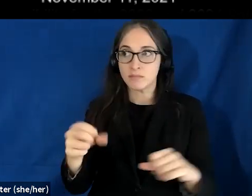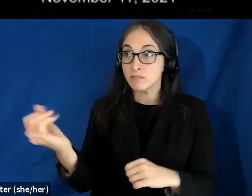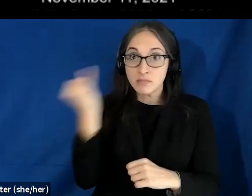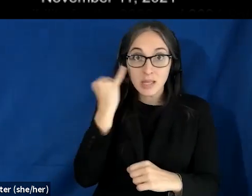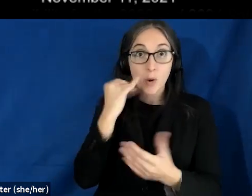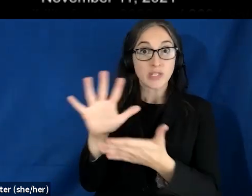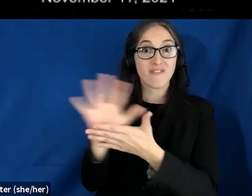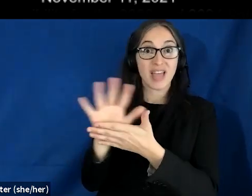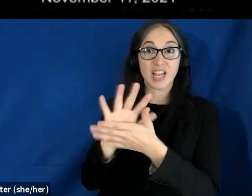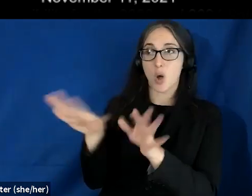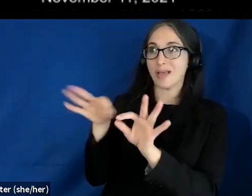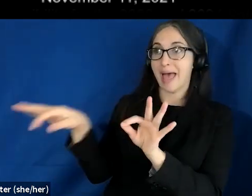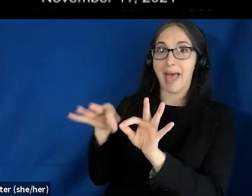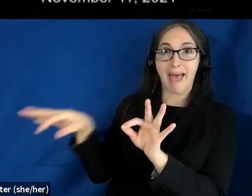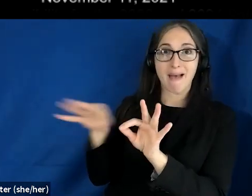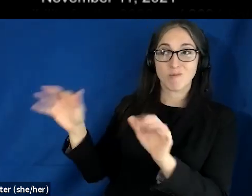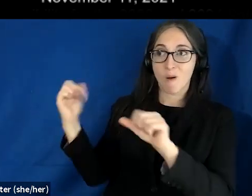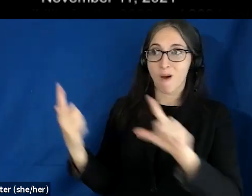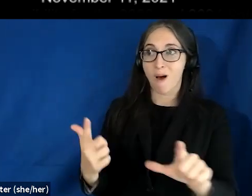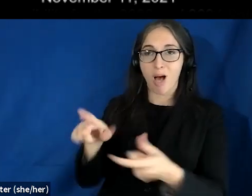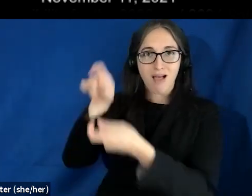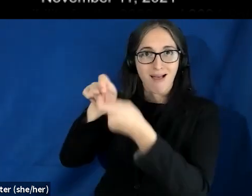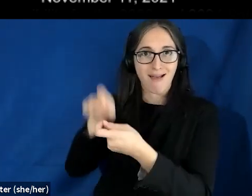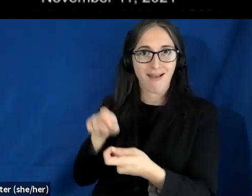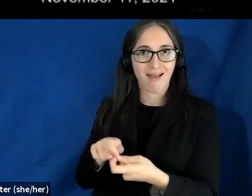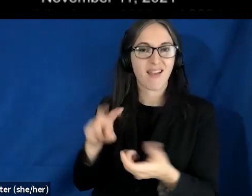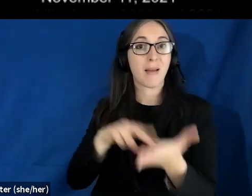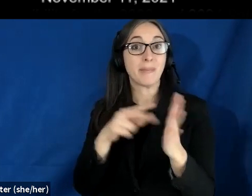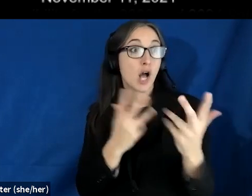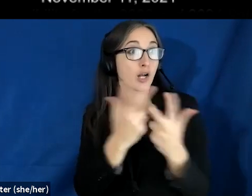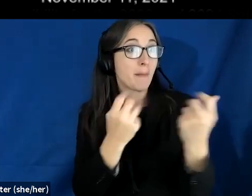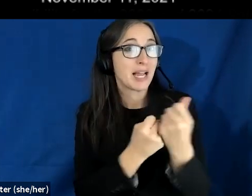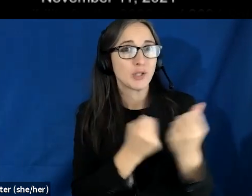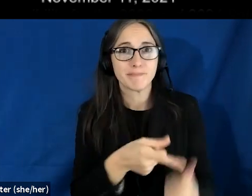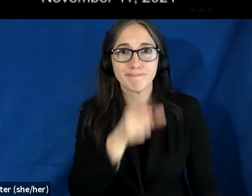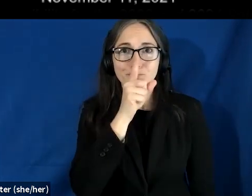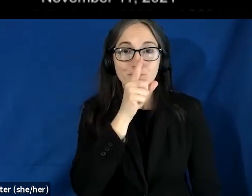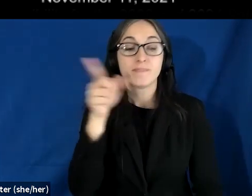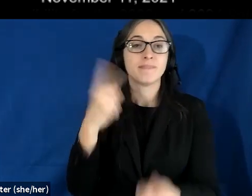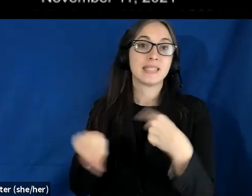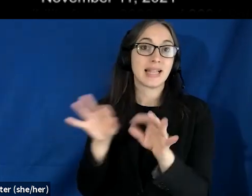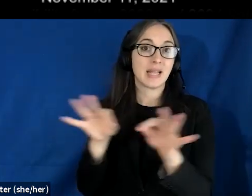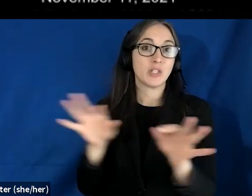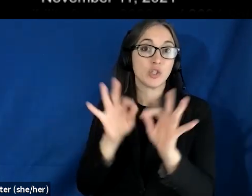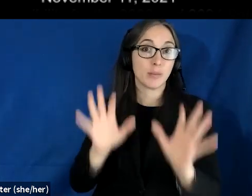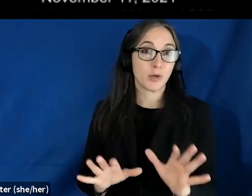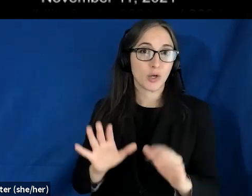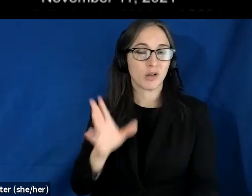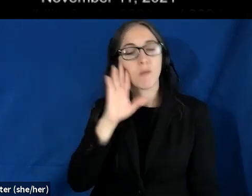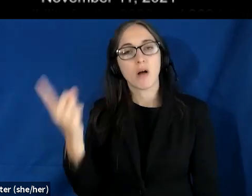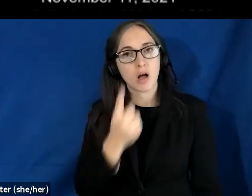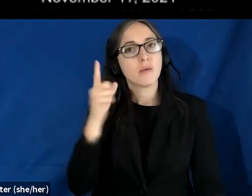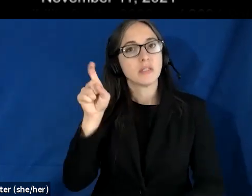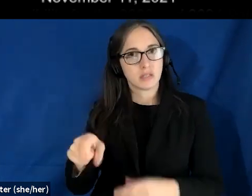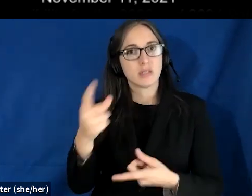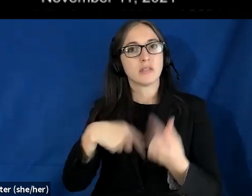videos and made them accurate, we wouldn't have that accommodation either. Sign language interpreters, we will always need sign language interpreters, which are